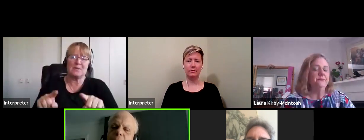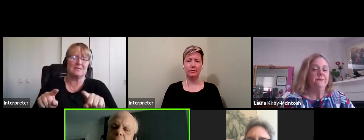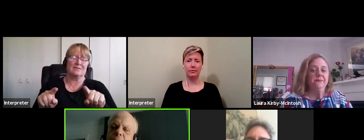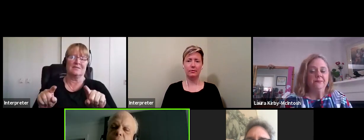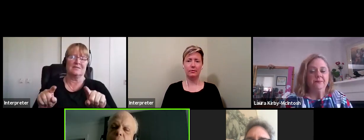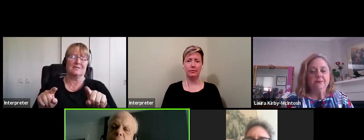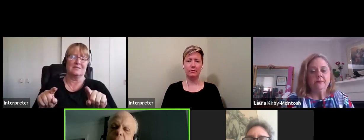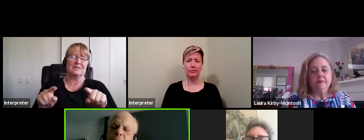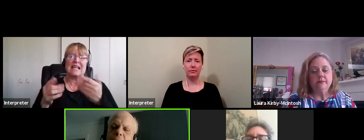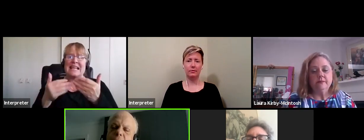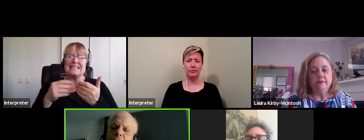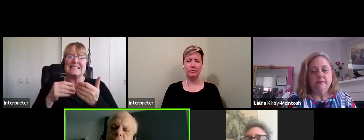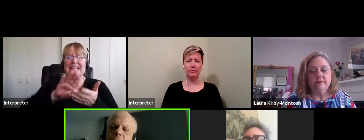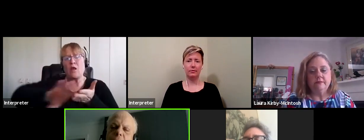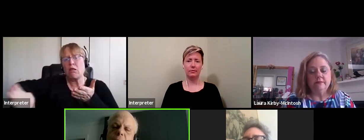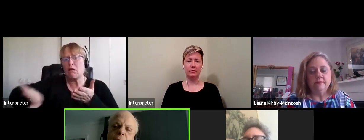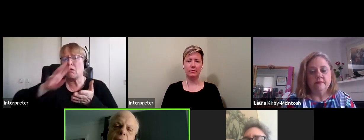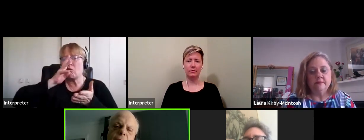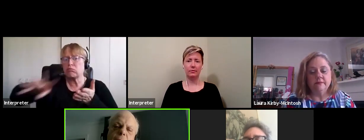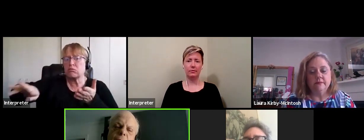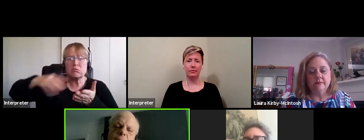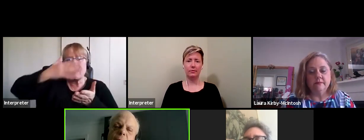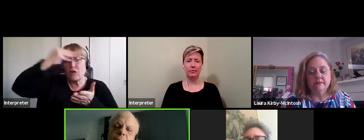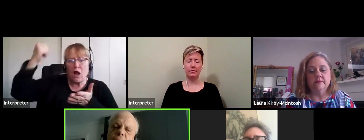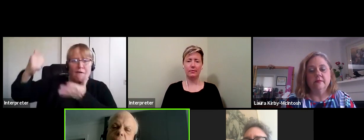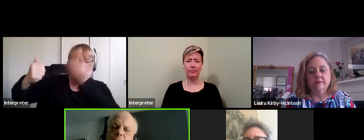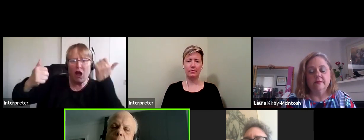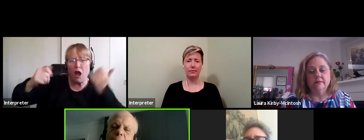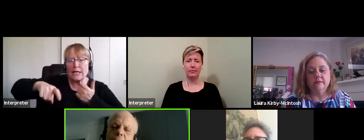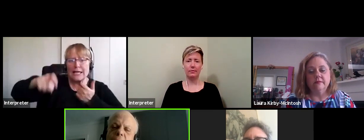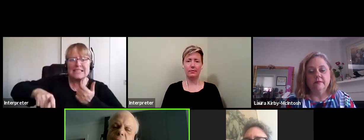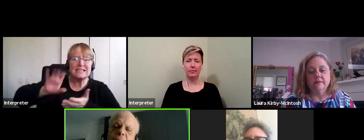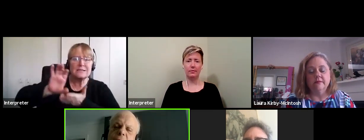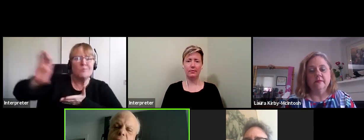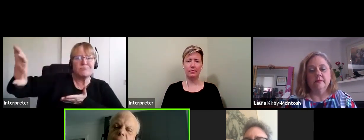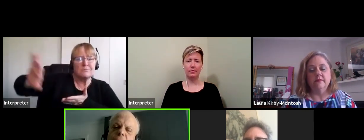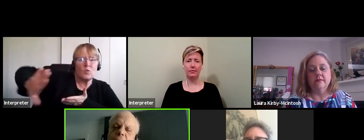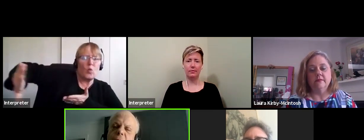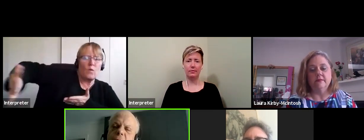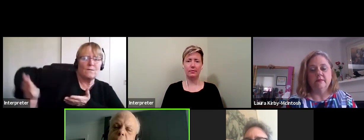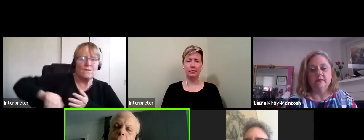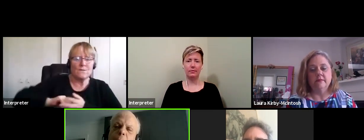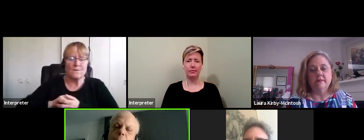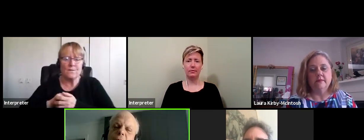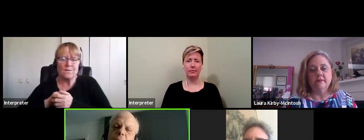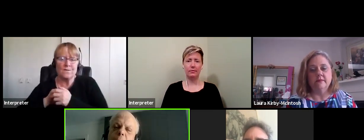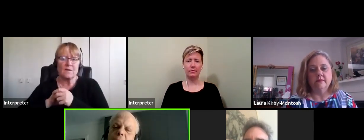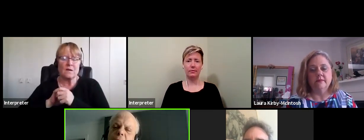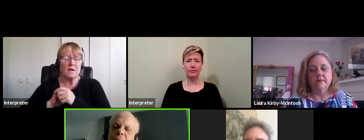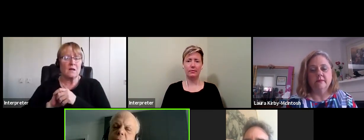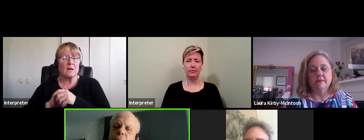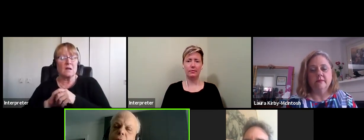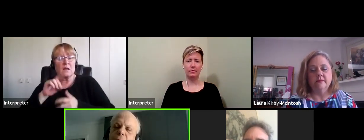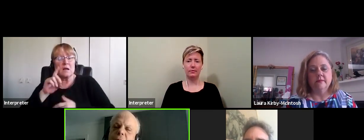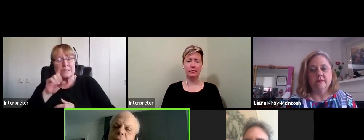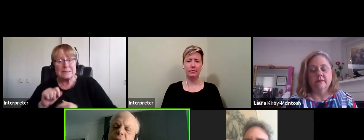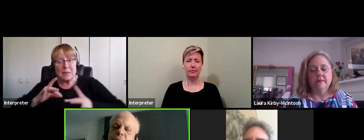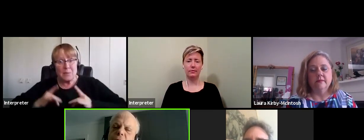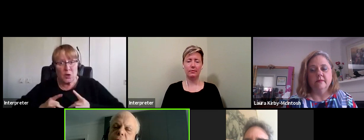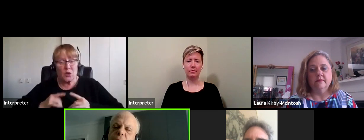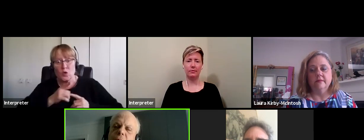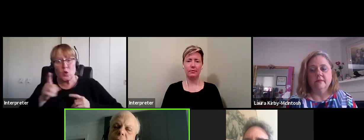get forgotten, or we get our needs don't get addressed. The fact is, the needs of people with disabilities, the urgent